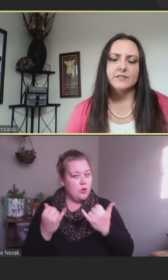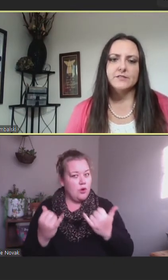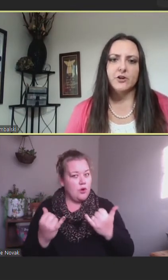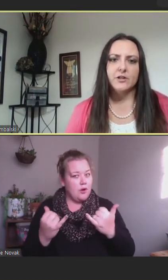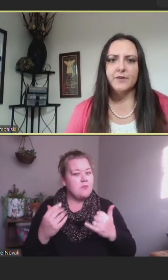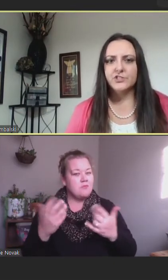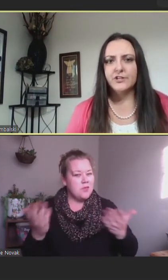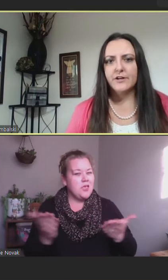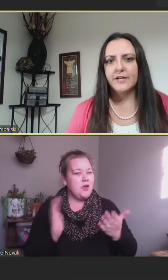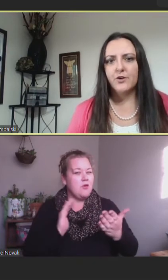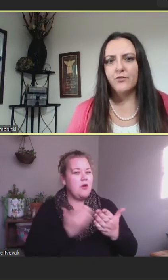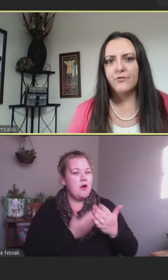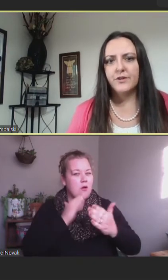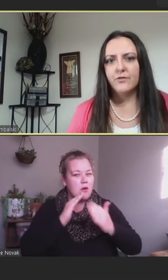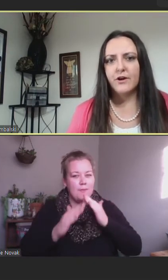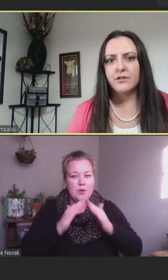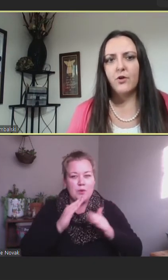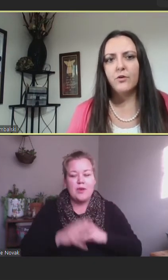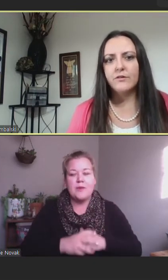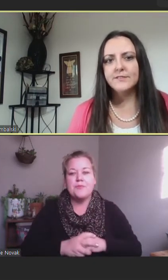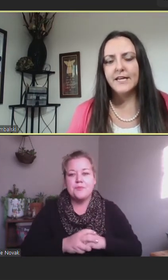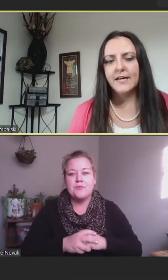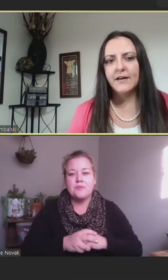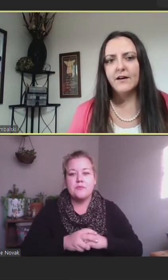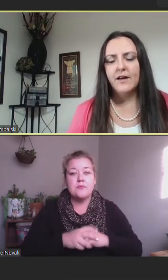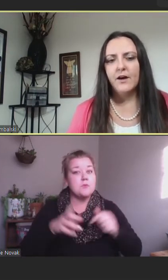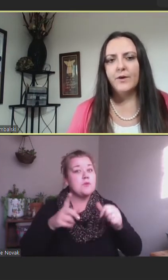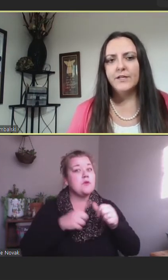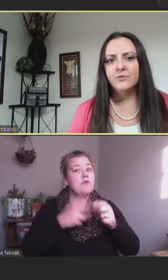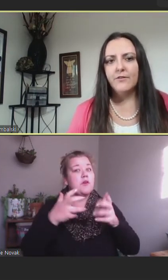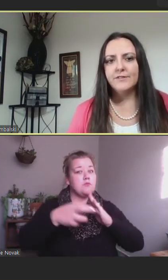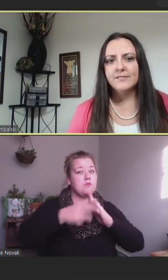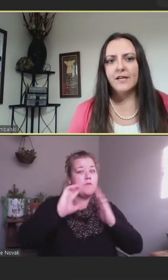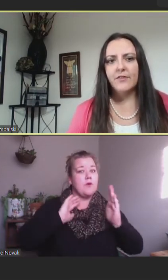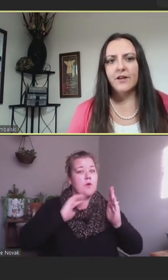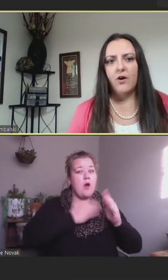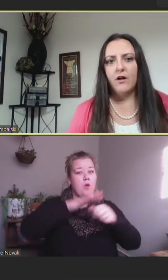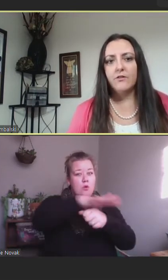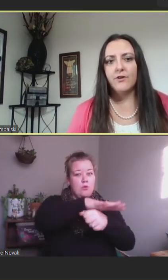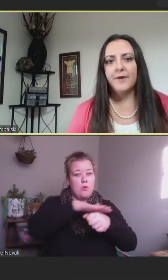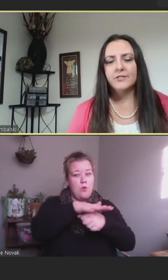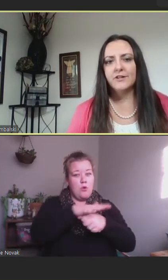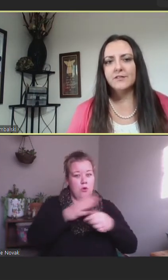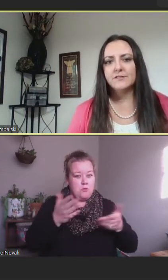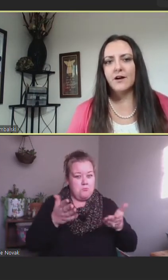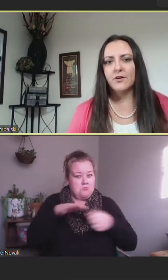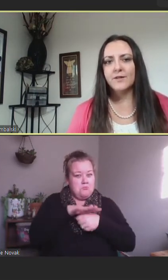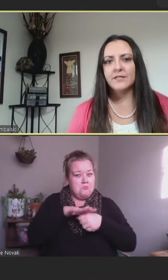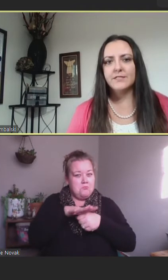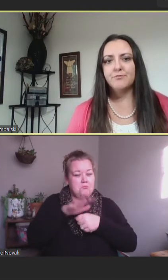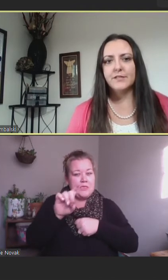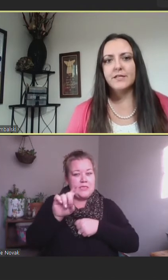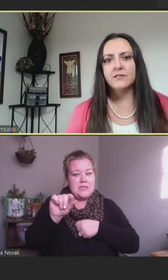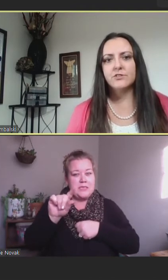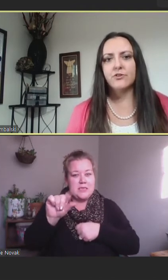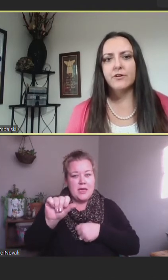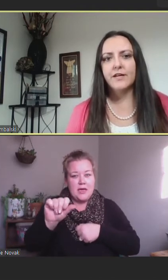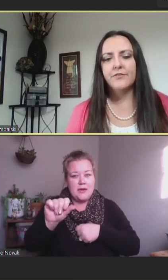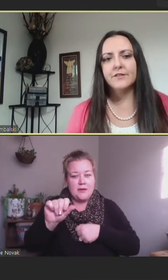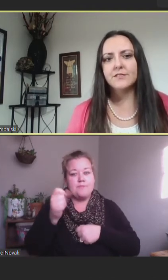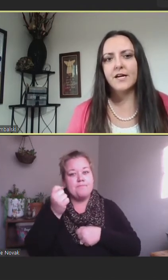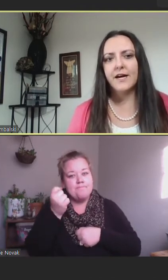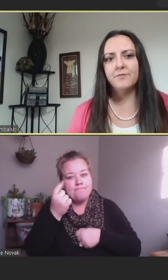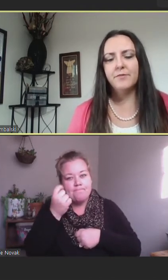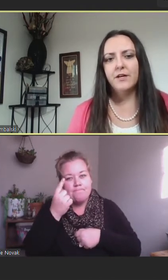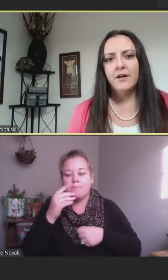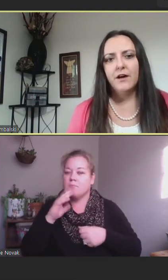in starting by sharing an overview of our local data, we do have to say that all of our metrics are really deeply concerning at